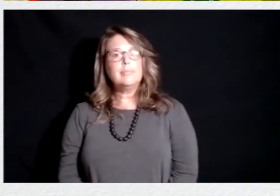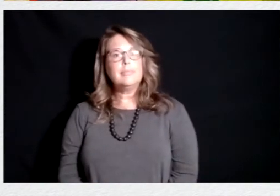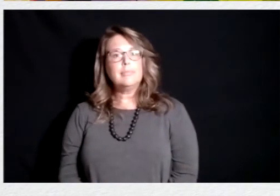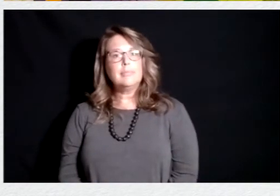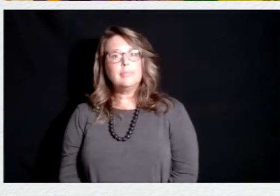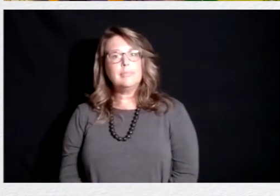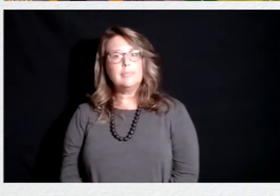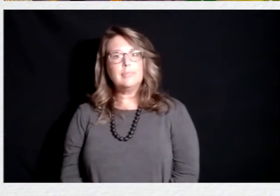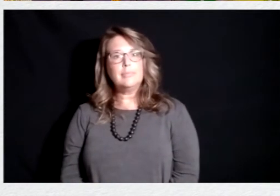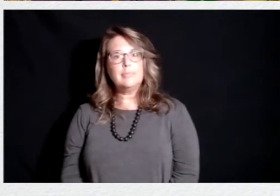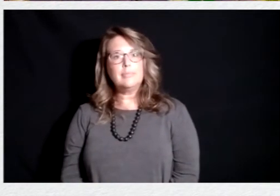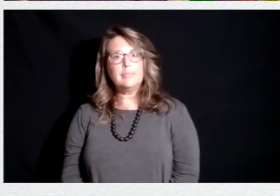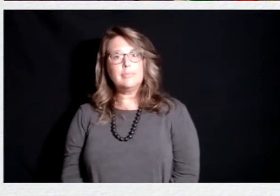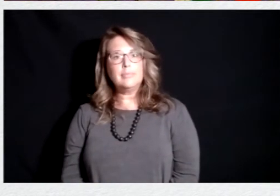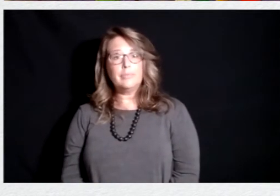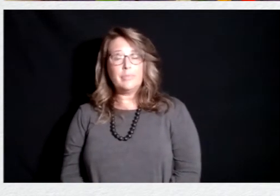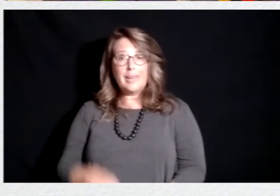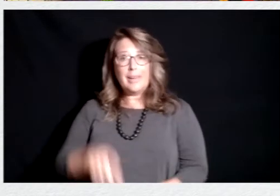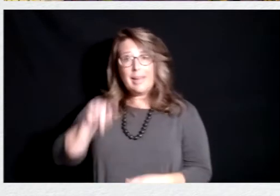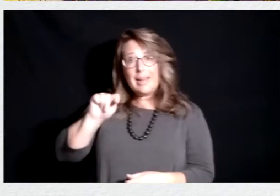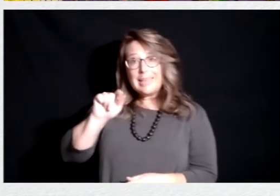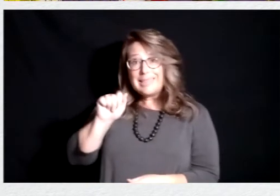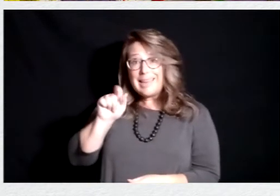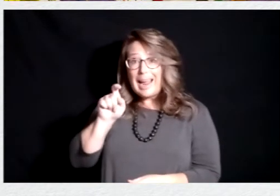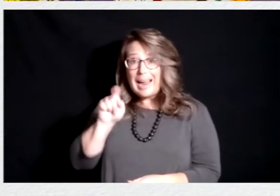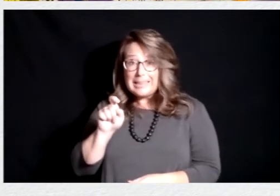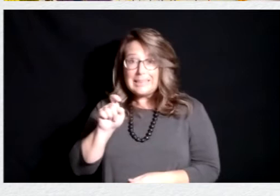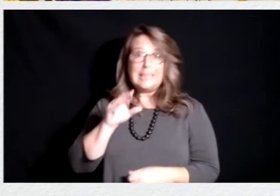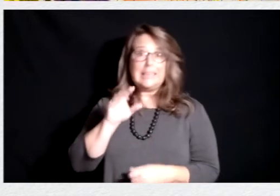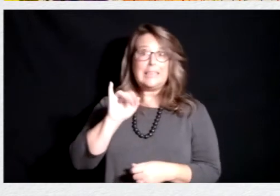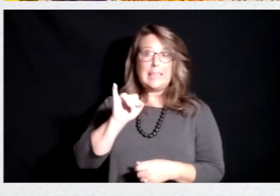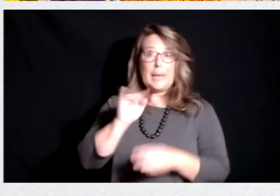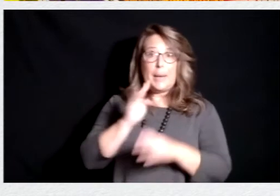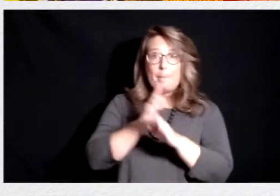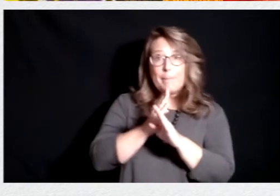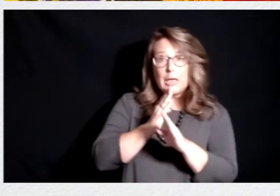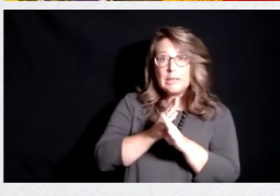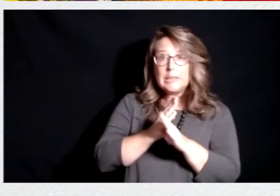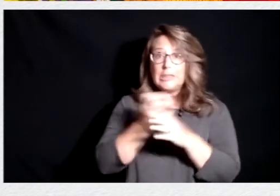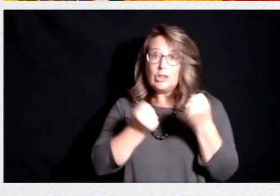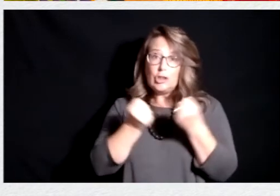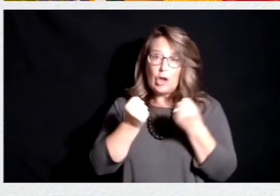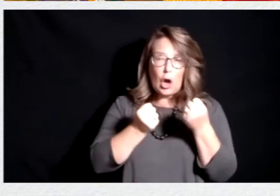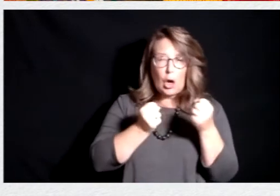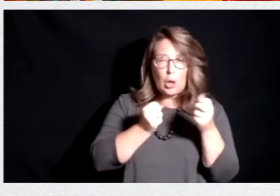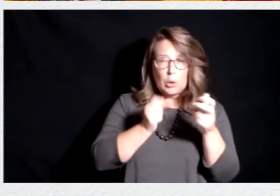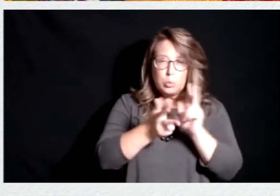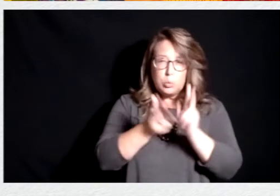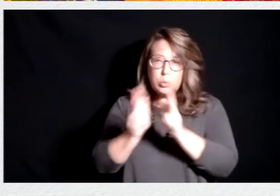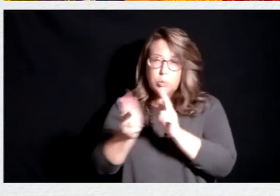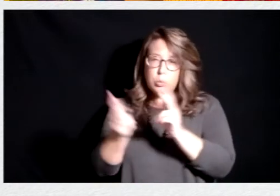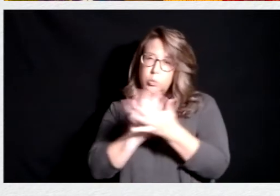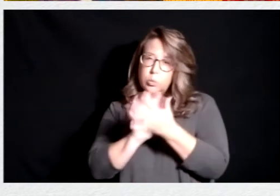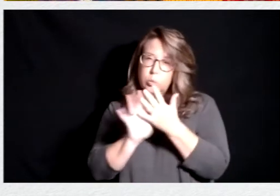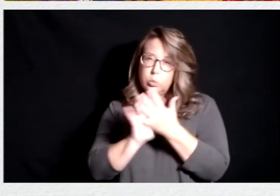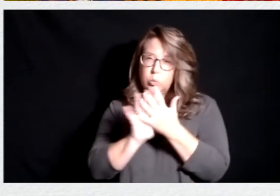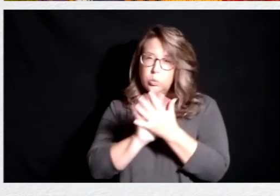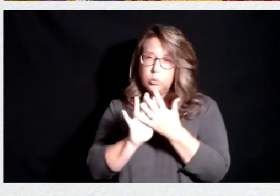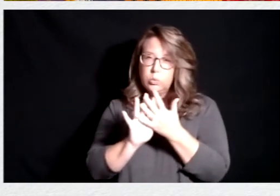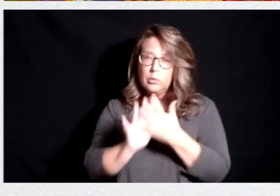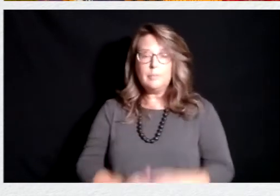Taxis, buses, and cars fill the streets. Taxis, buses, y carros llenan las calles.